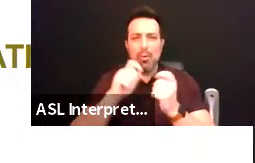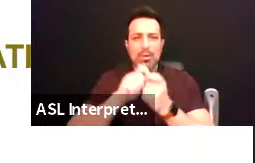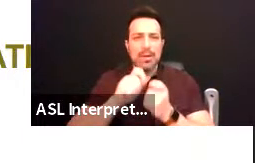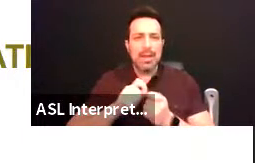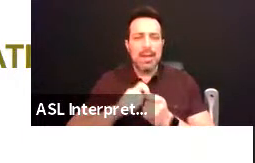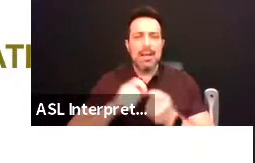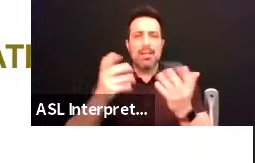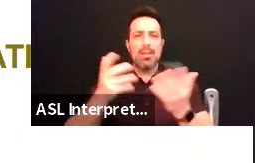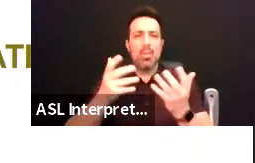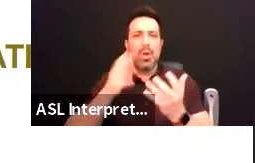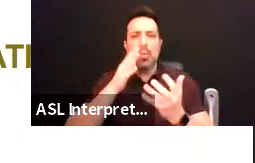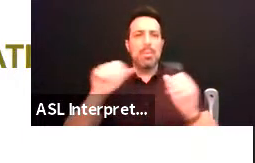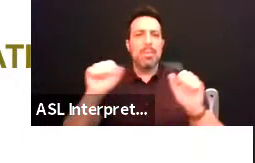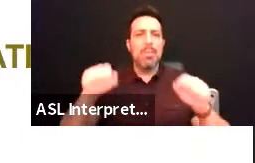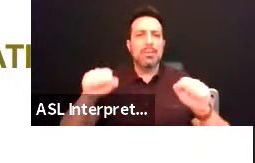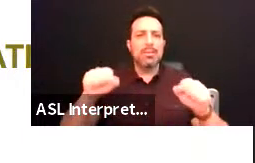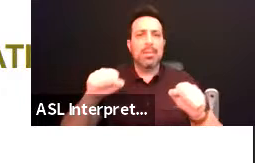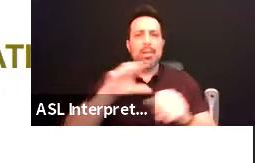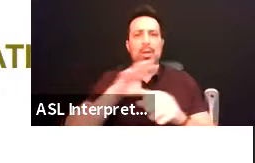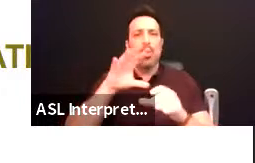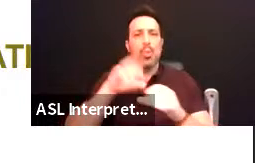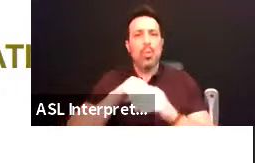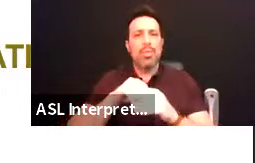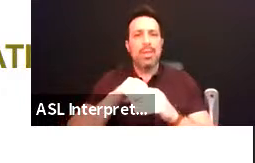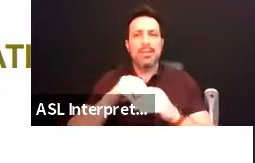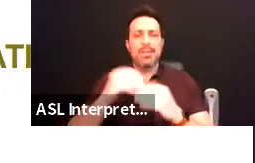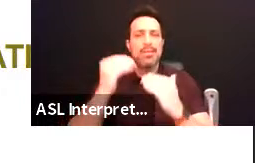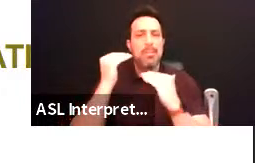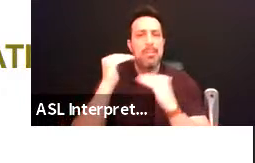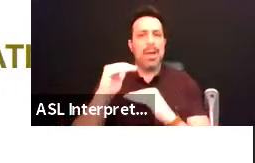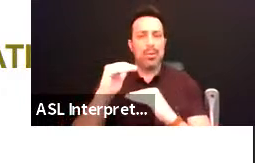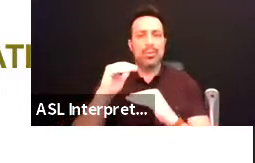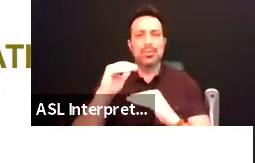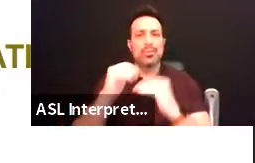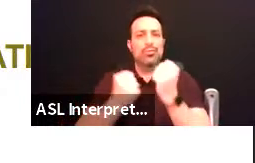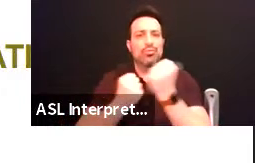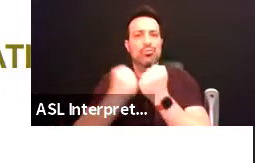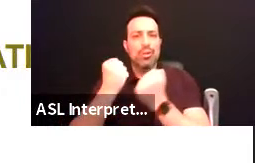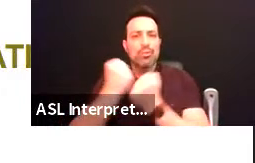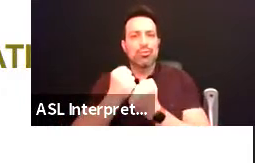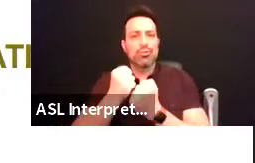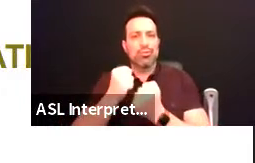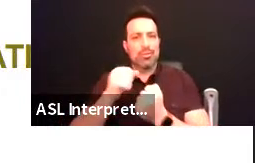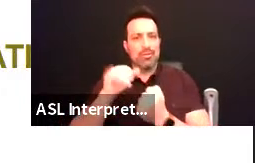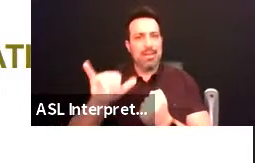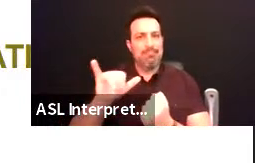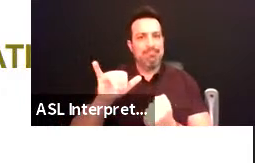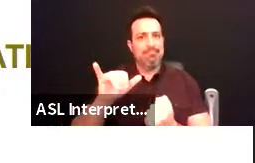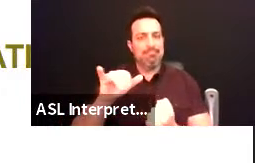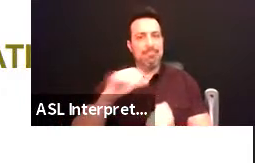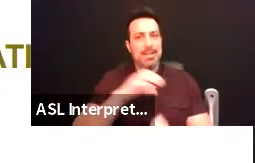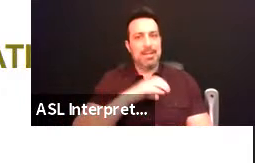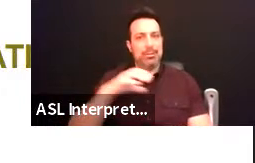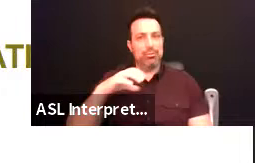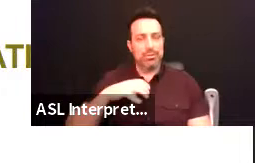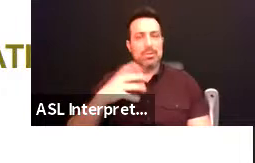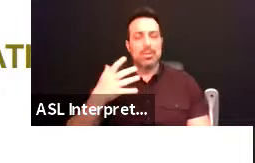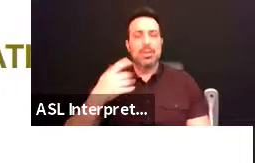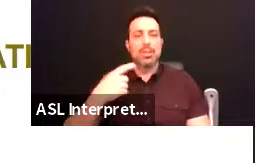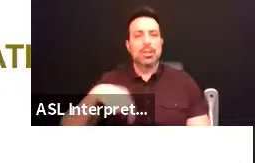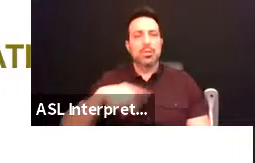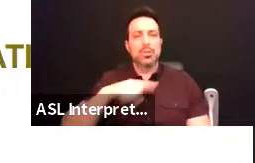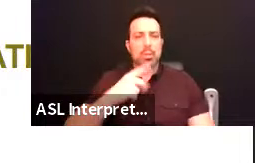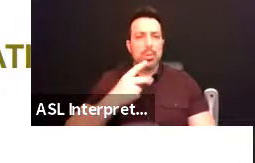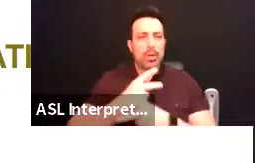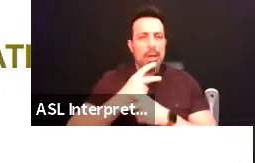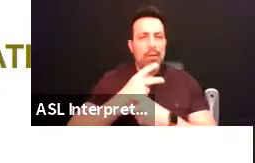what's going to be possible within the bounds or the, in the structure of a commission. So we were